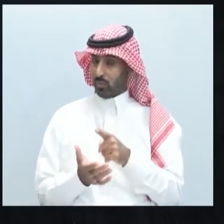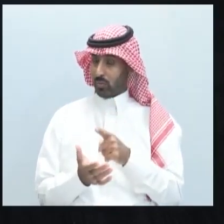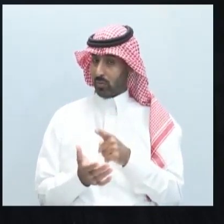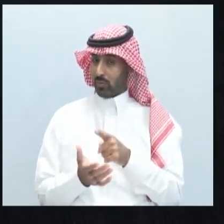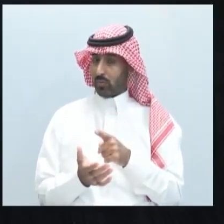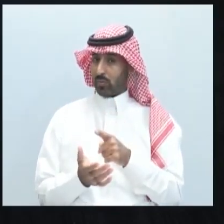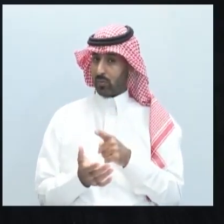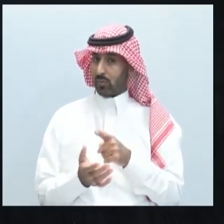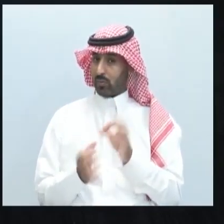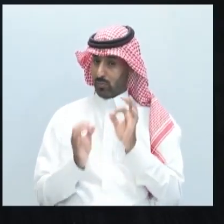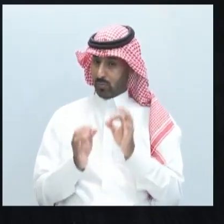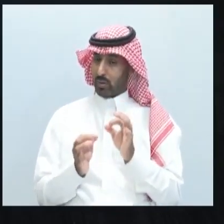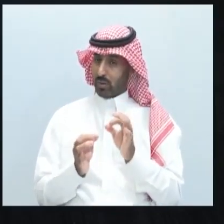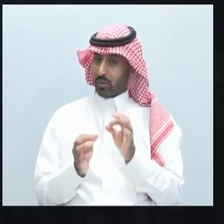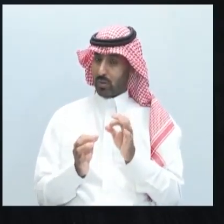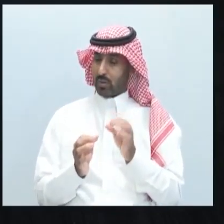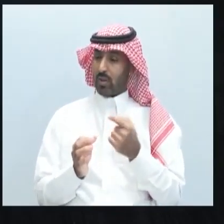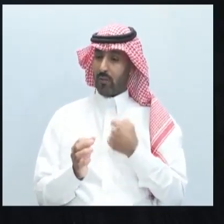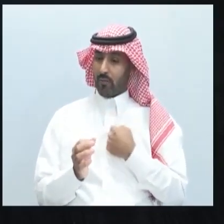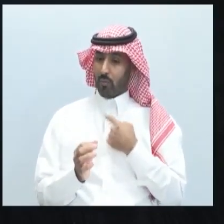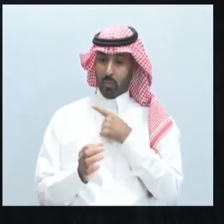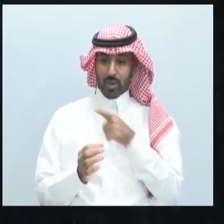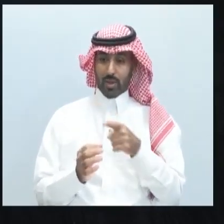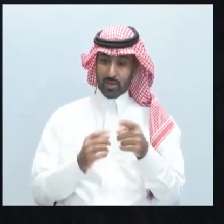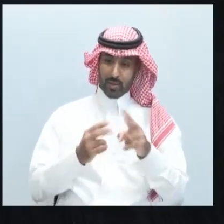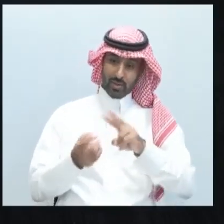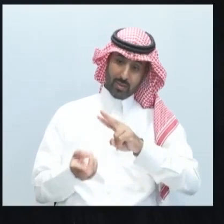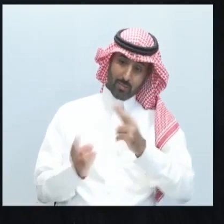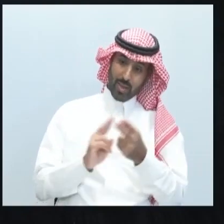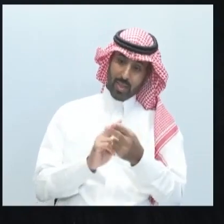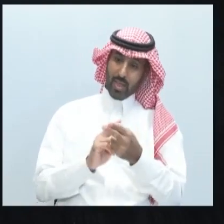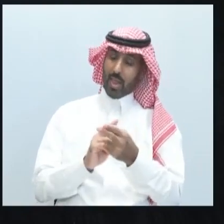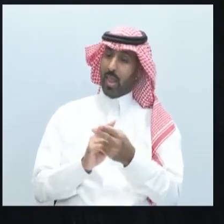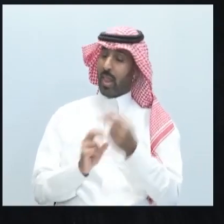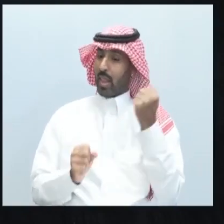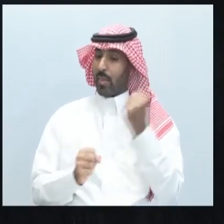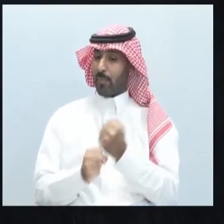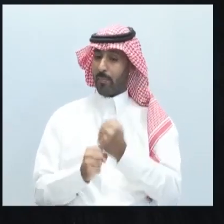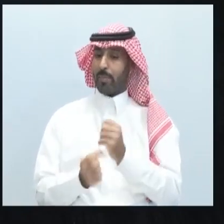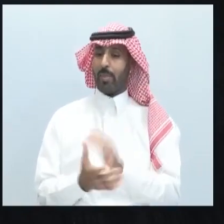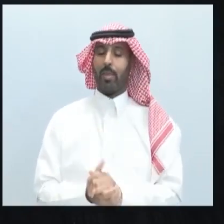fair. It would be fair if we exchange these chores.